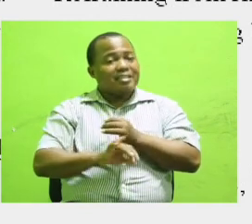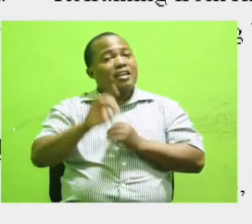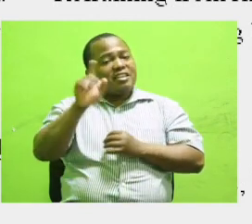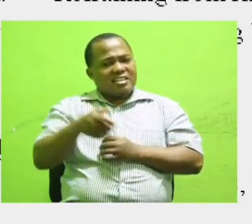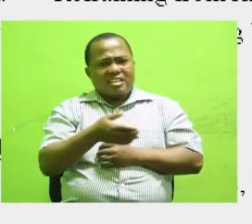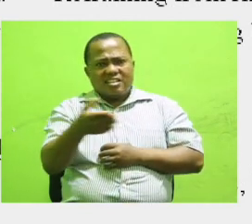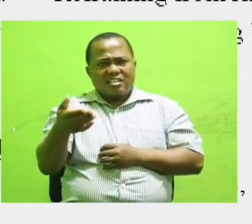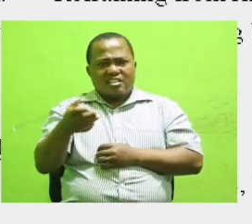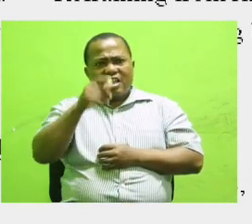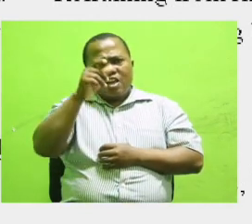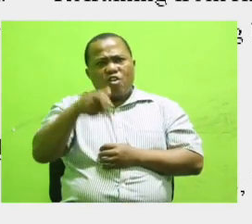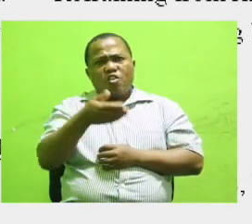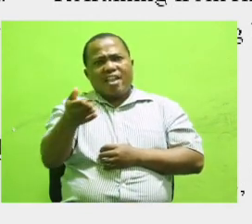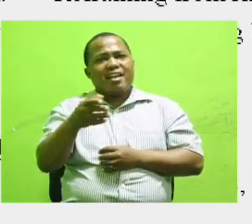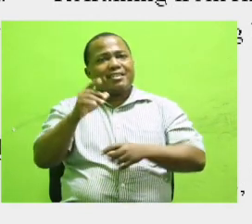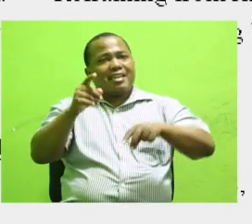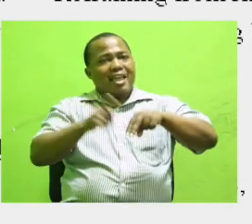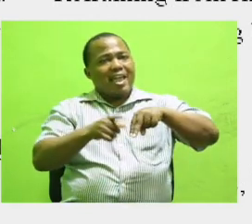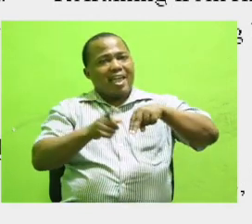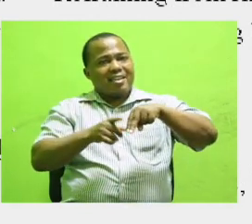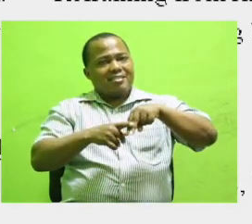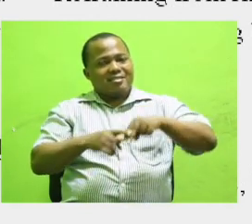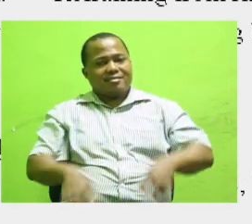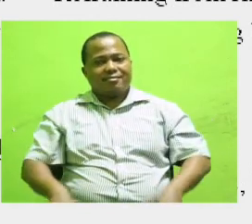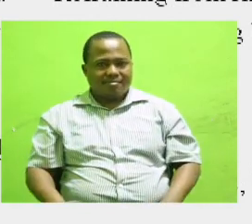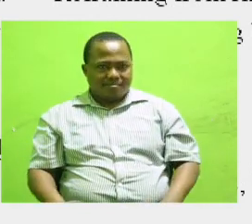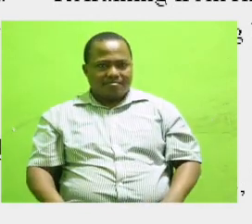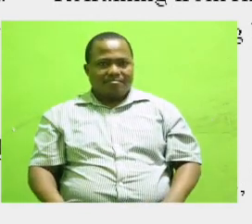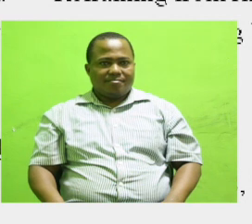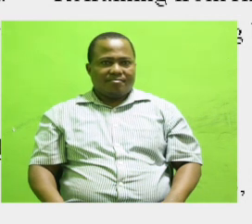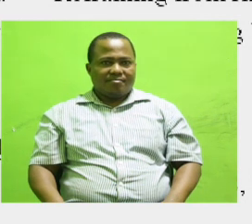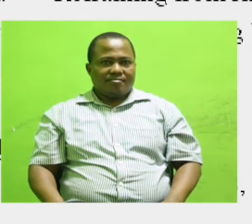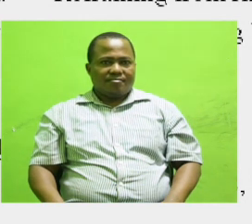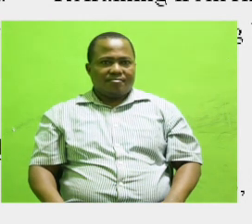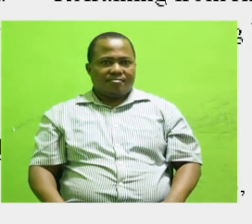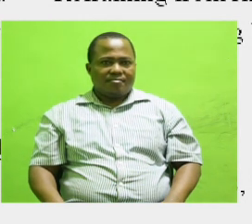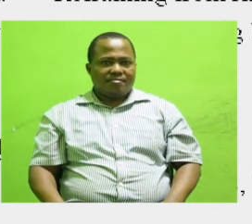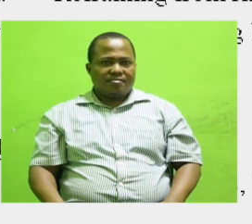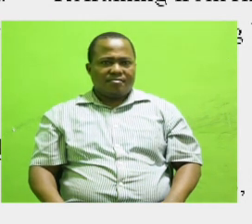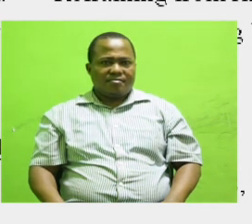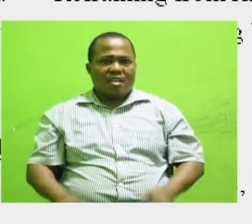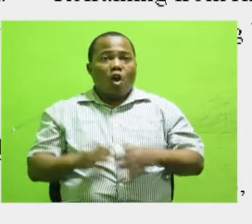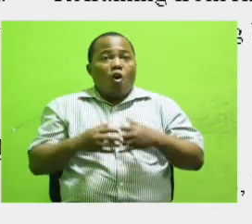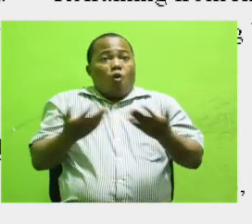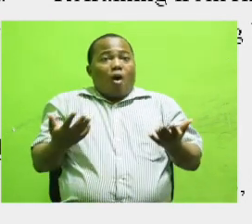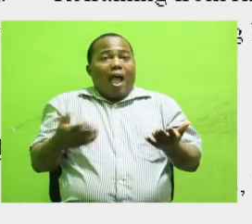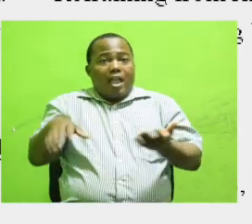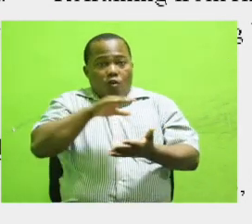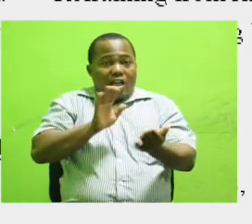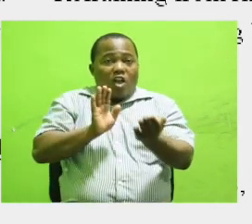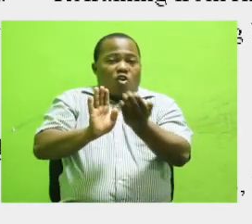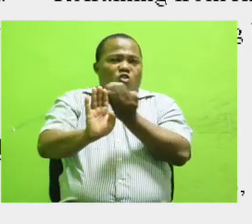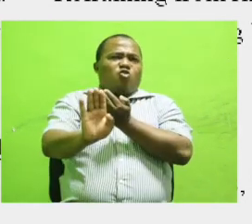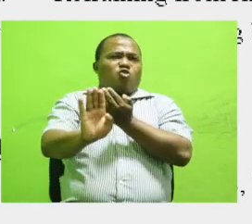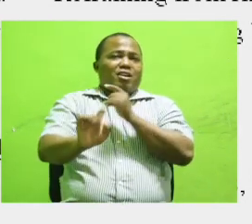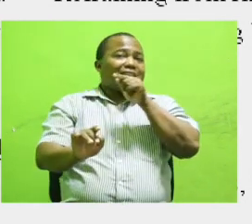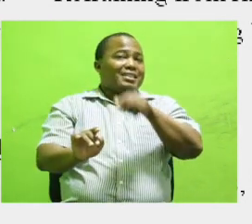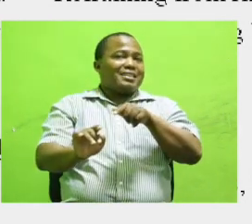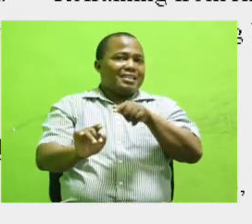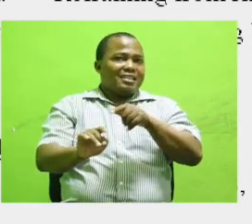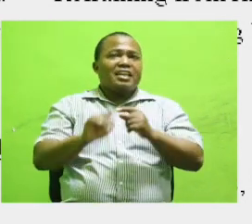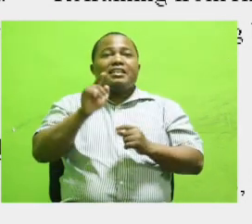Social impacts. Social impacts include discriminations, crimes, and other things.